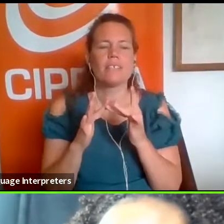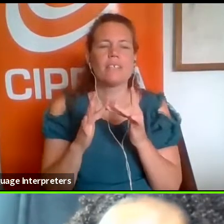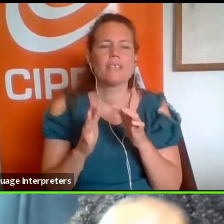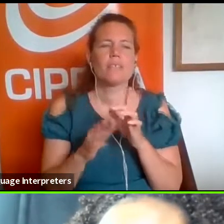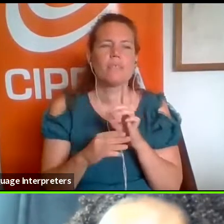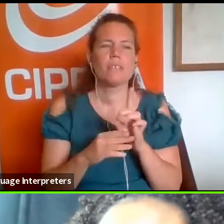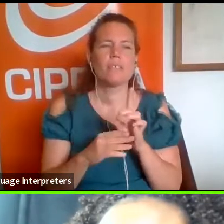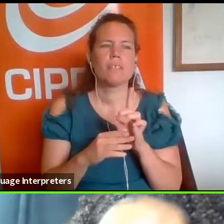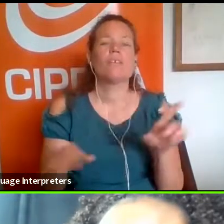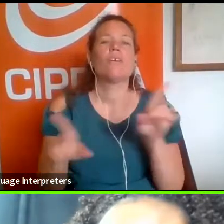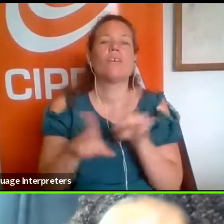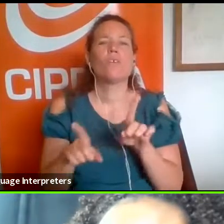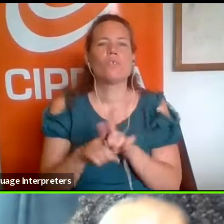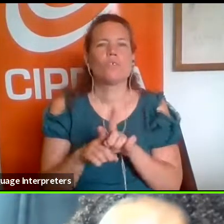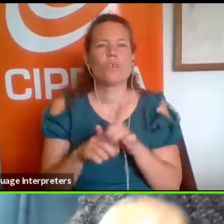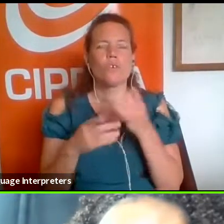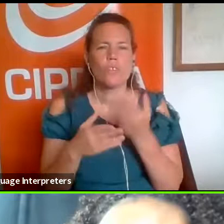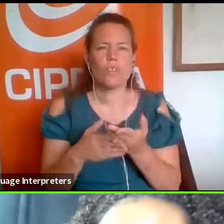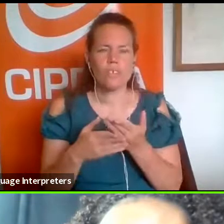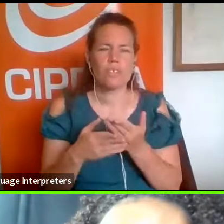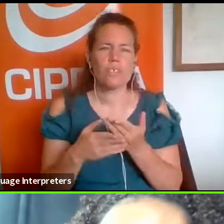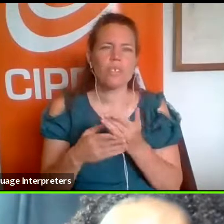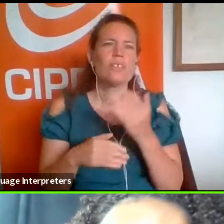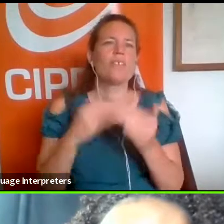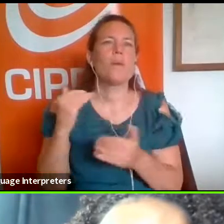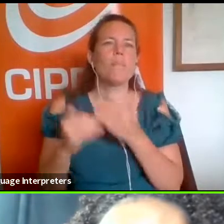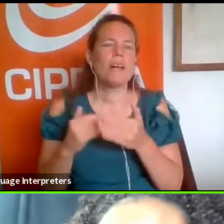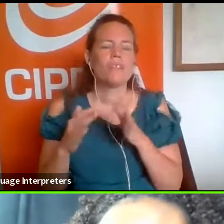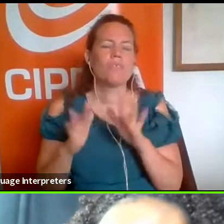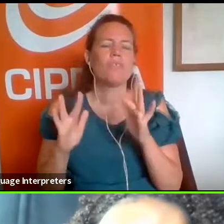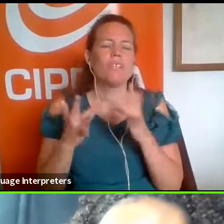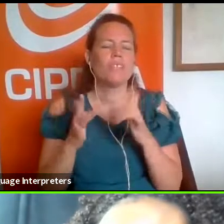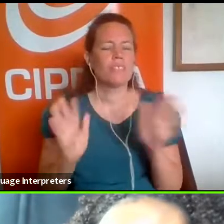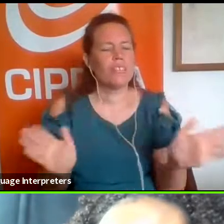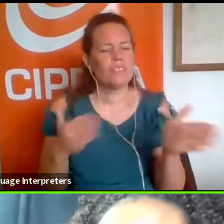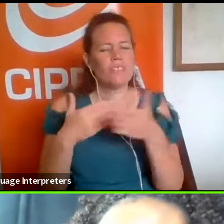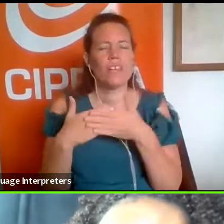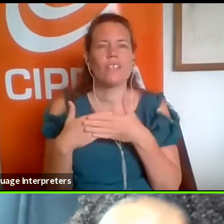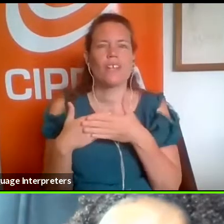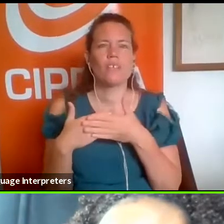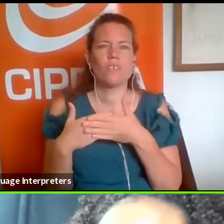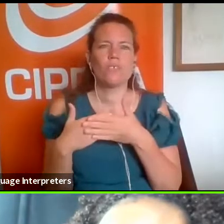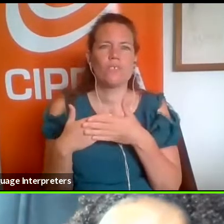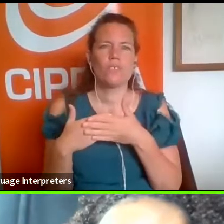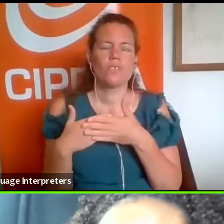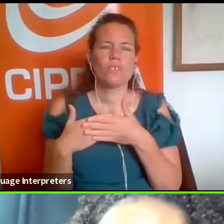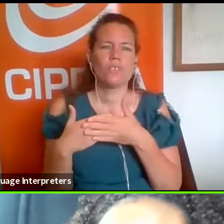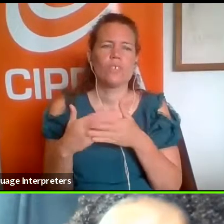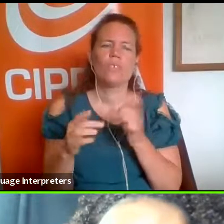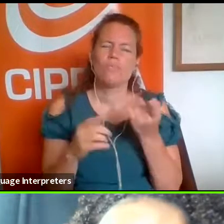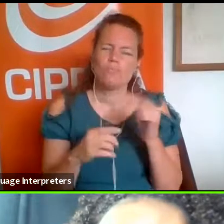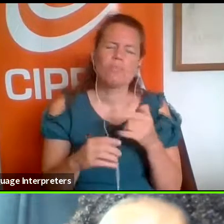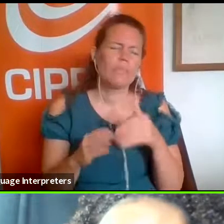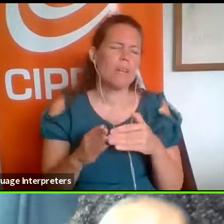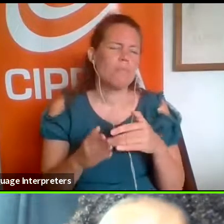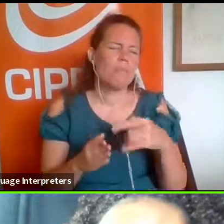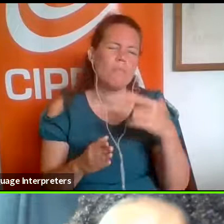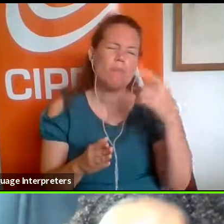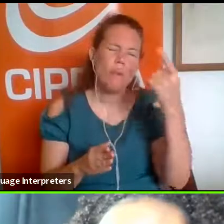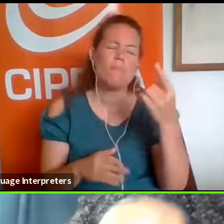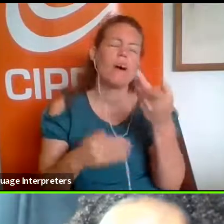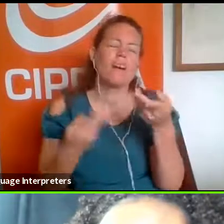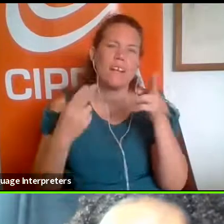also the matter of internet shutdowns, which is becoming very common in